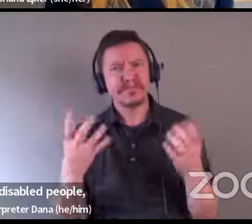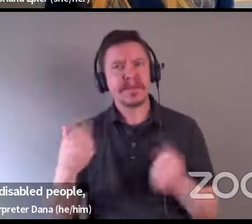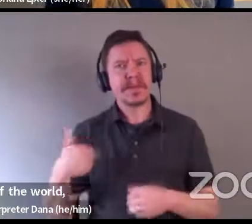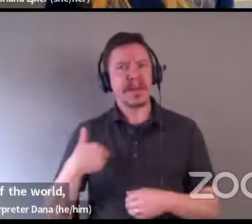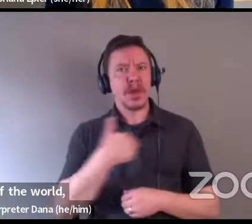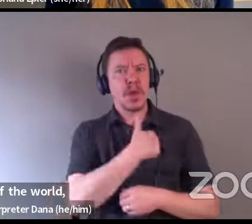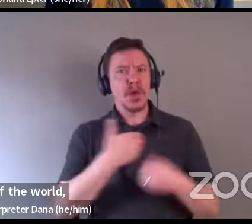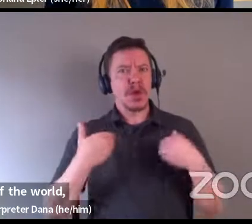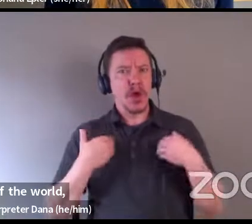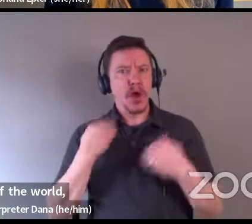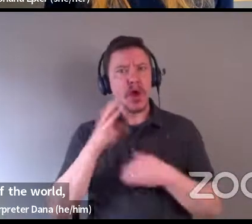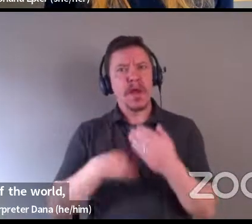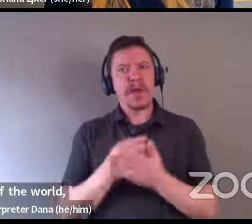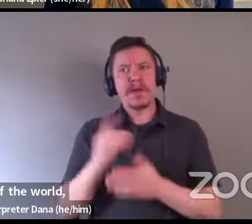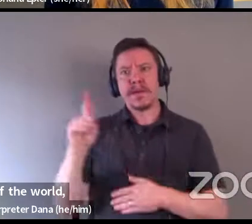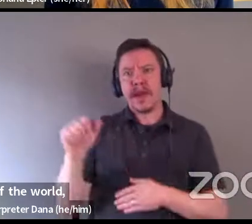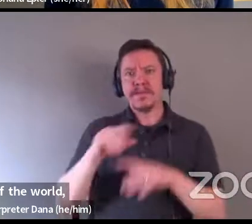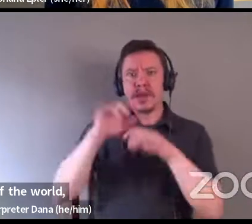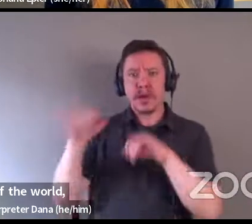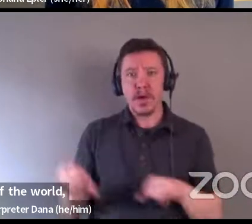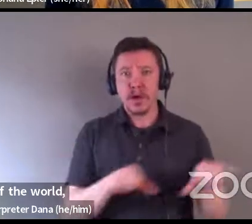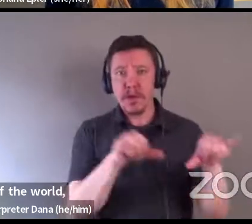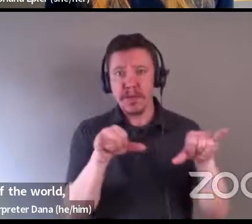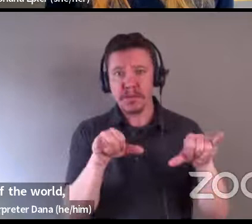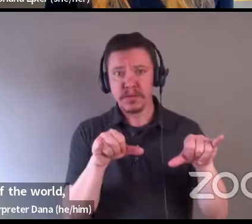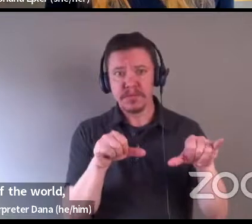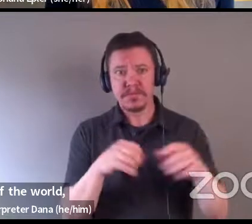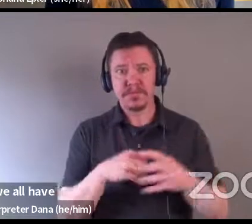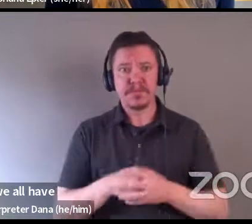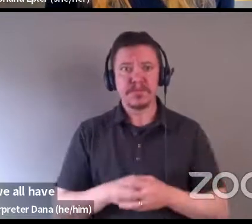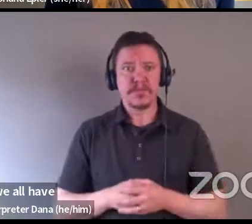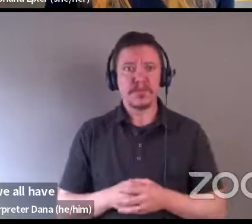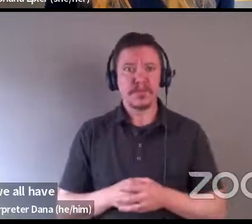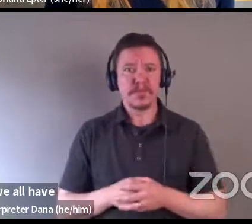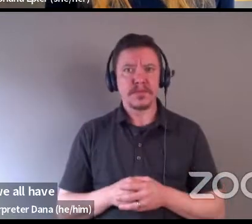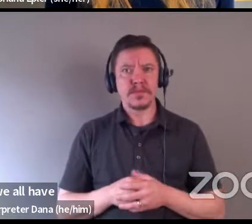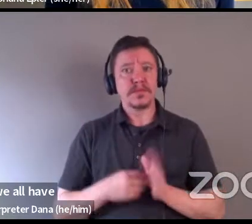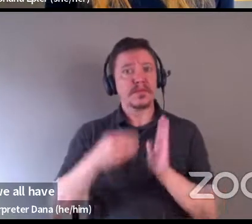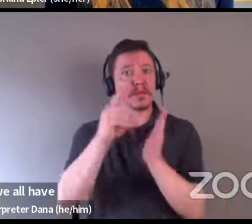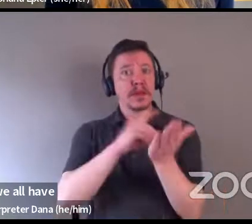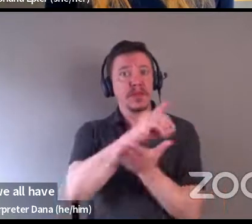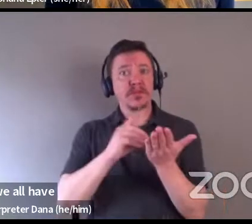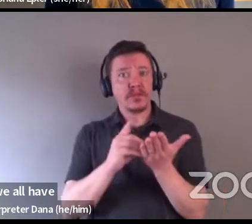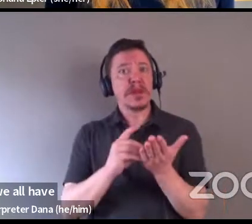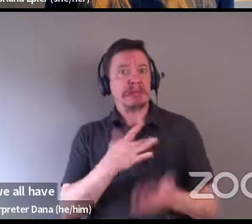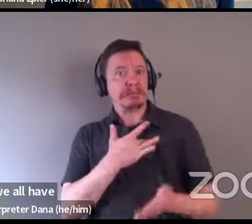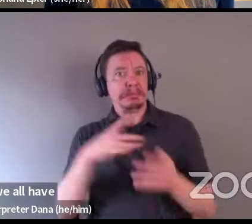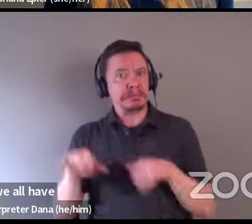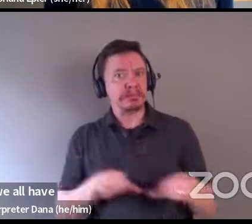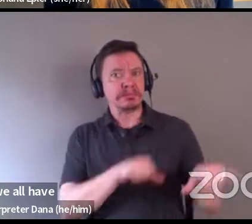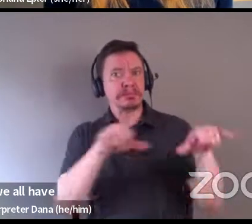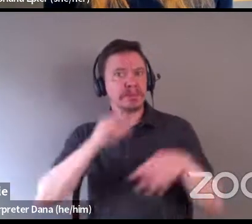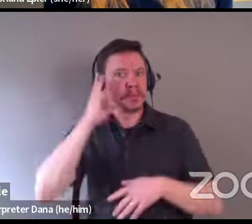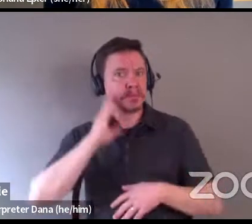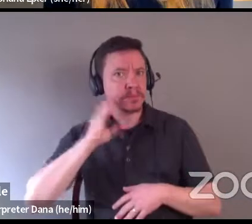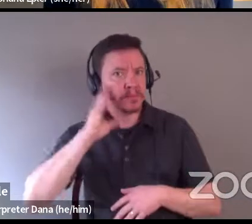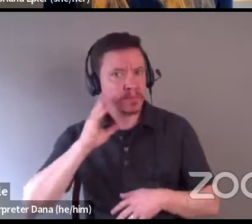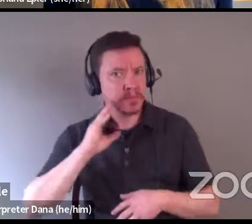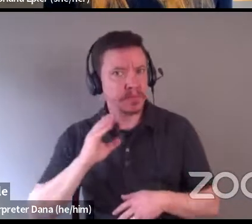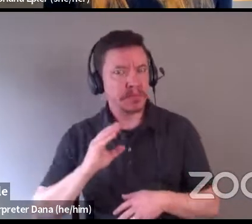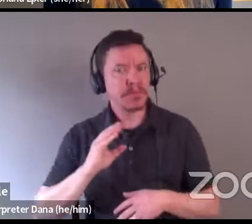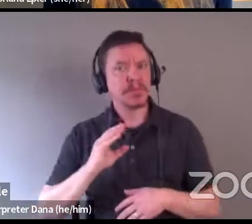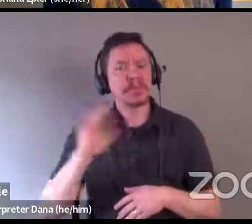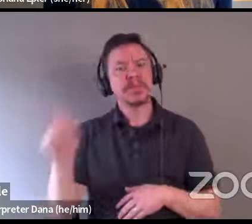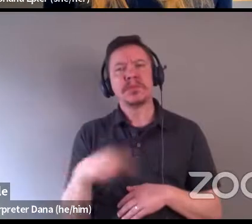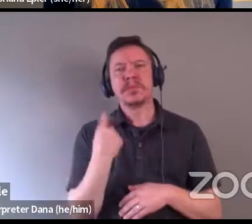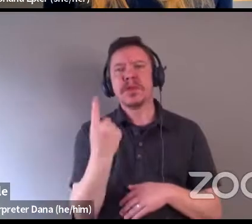as disabled things in common, and discrimination is one of them. But another aspect